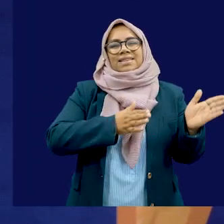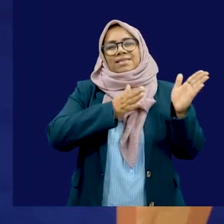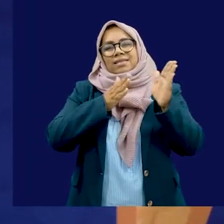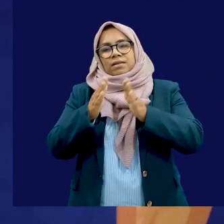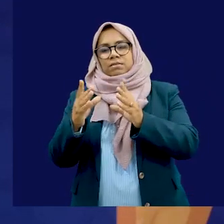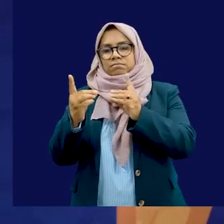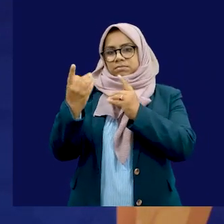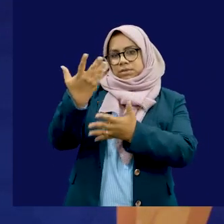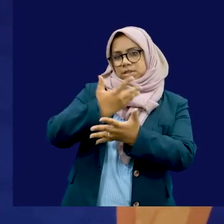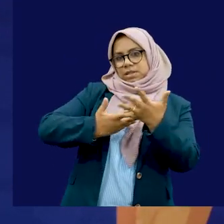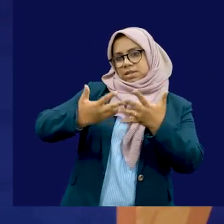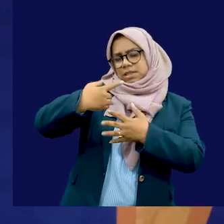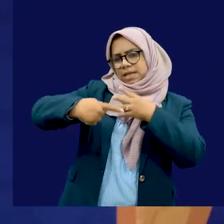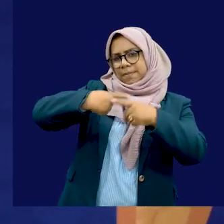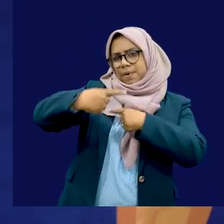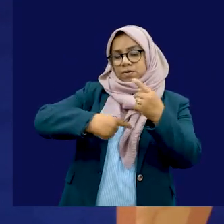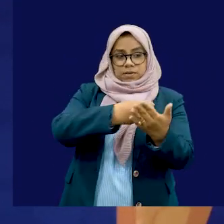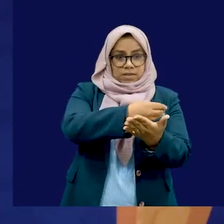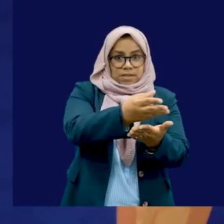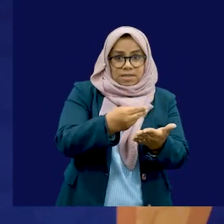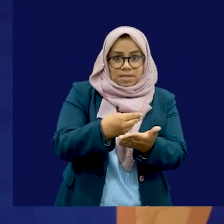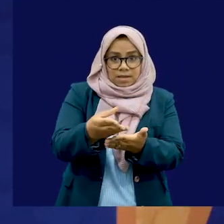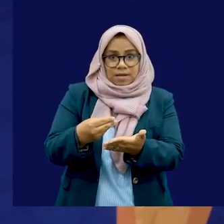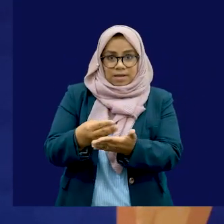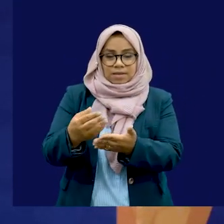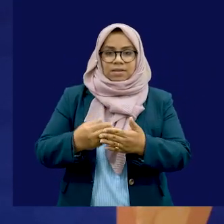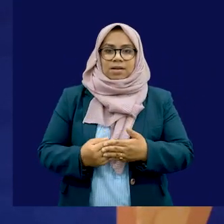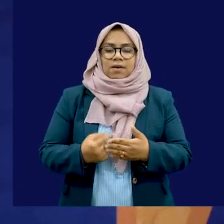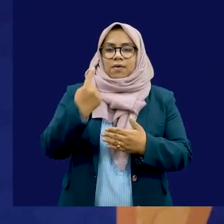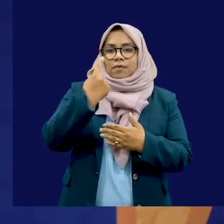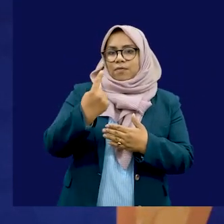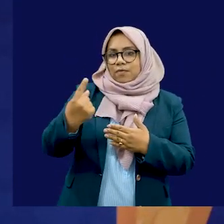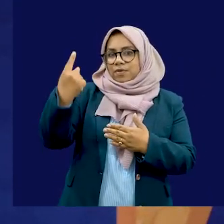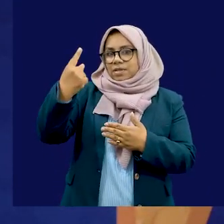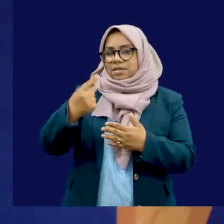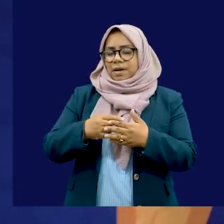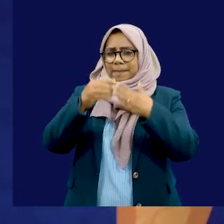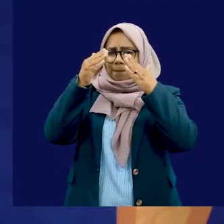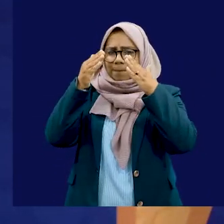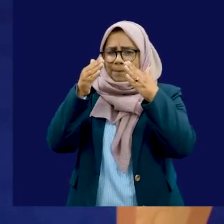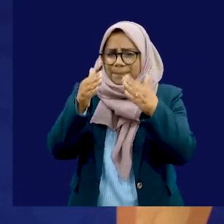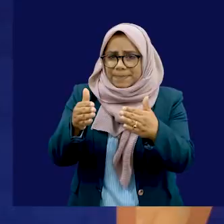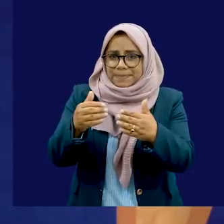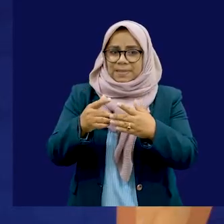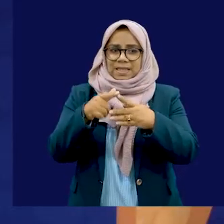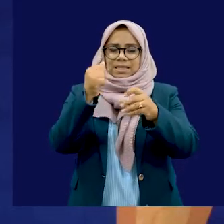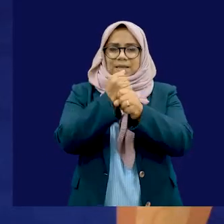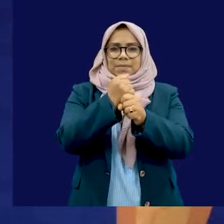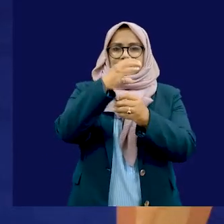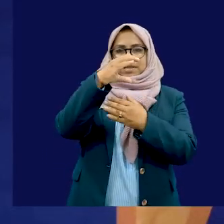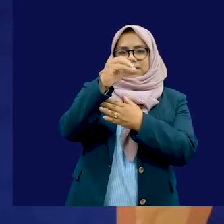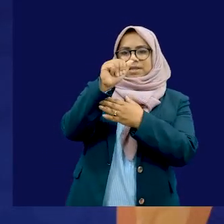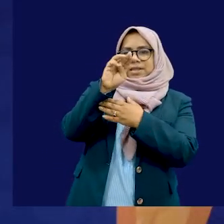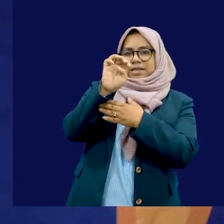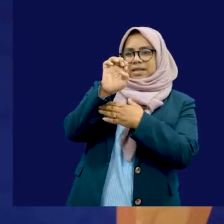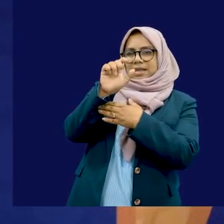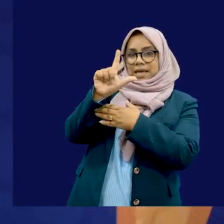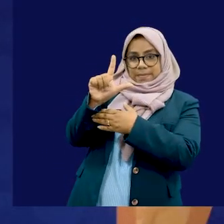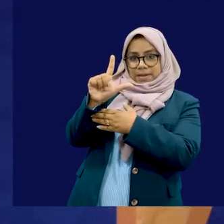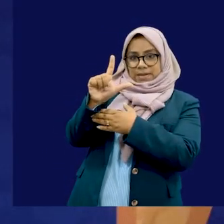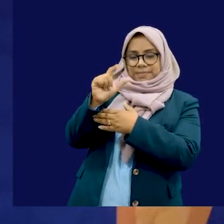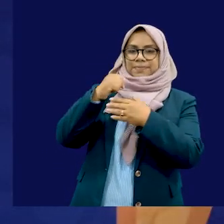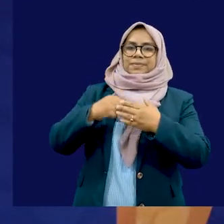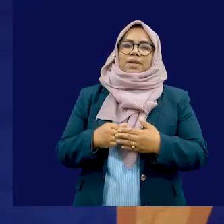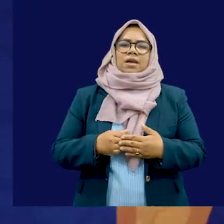When we talk about zakat on livestock, first we have to tackle camels.